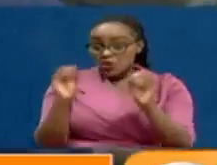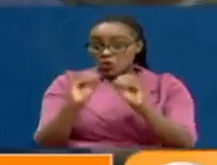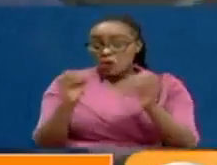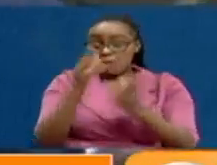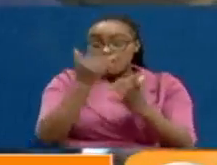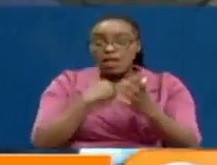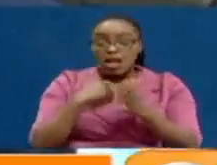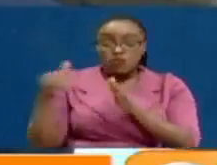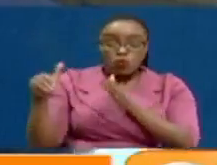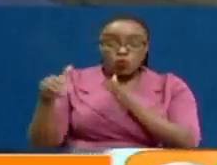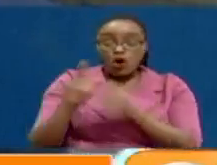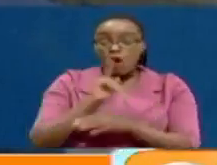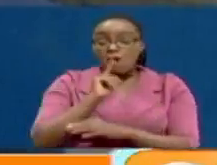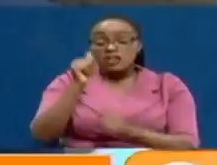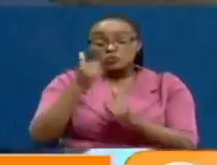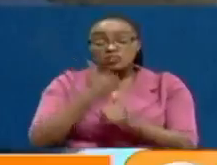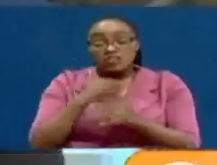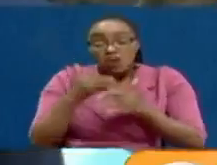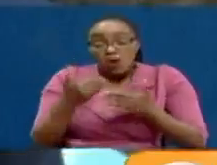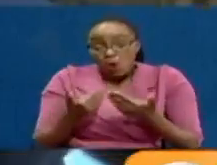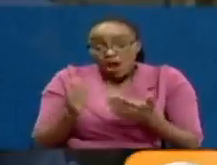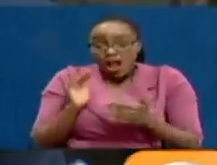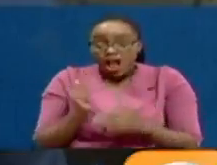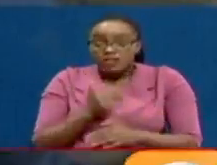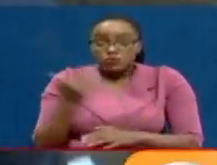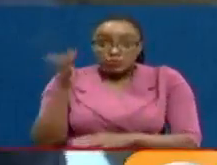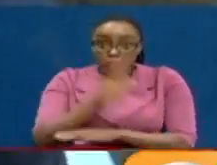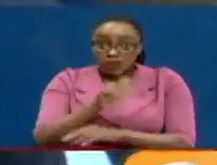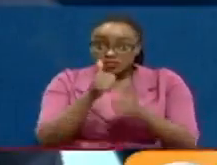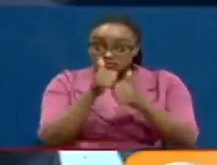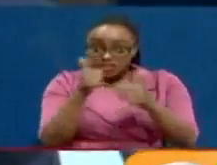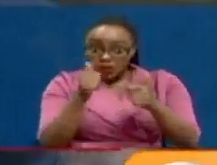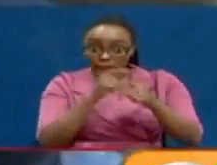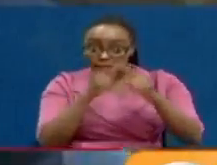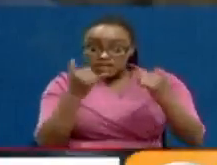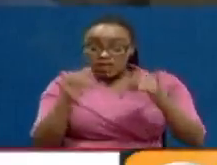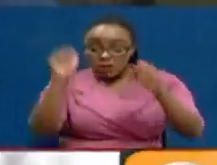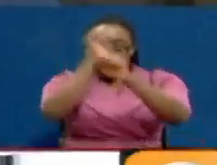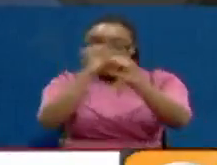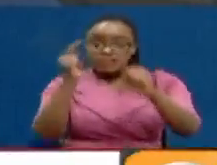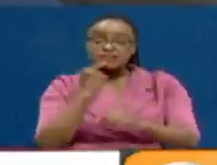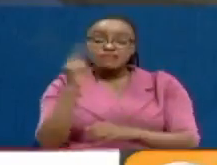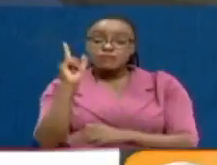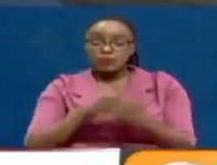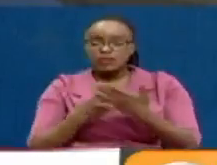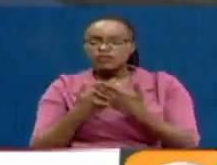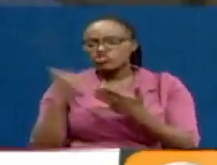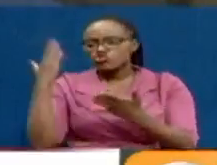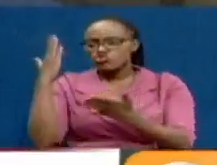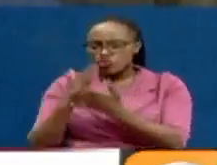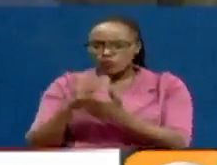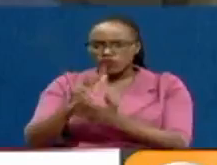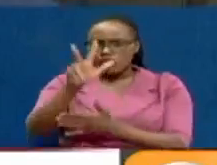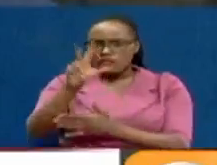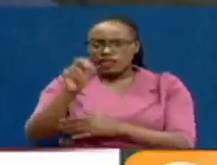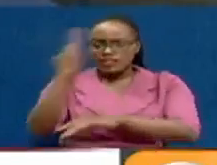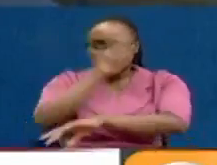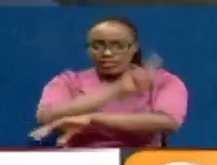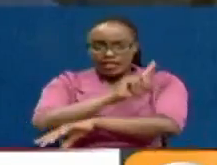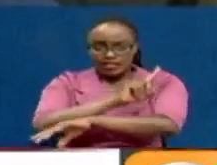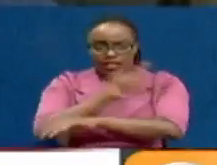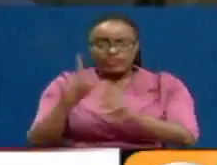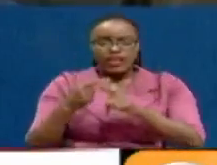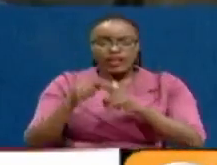kuna directions takuwa zimepeanwa ama takuwa tumerudi. Sawa, lakini because President alisema suspended for 30 days, we will come